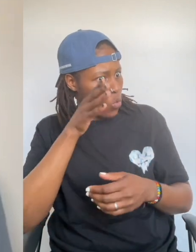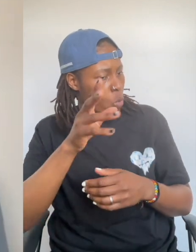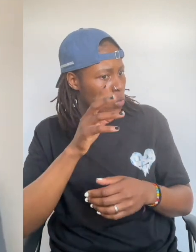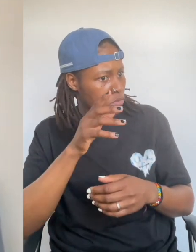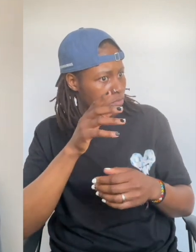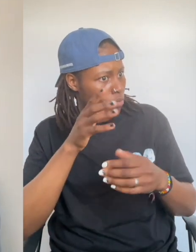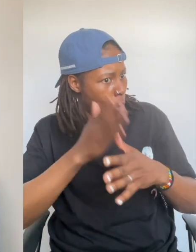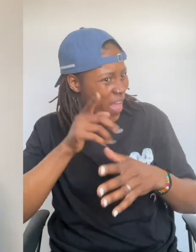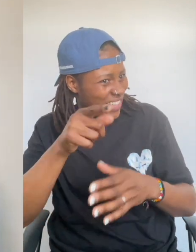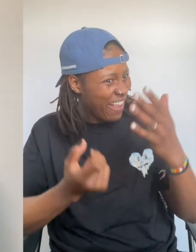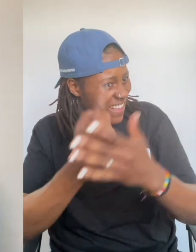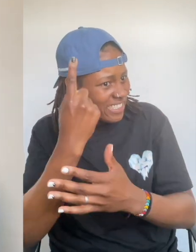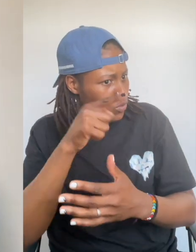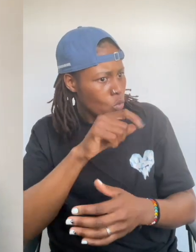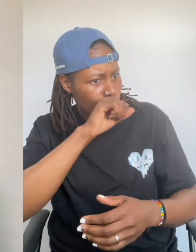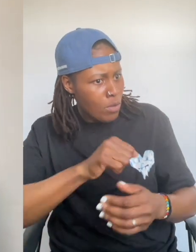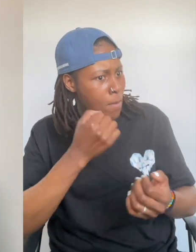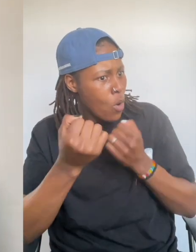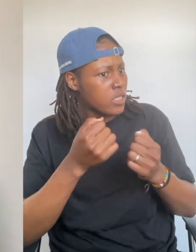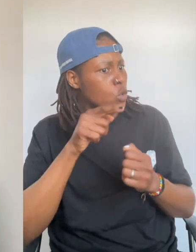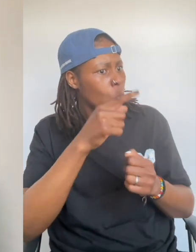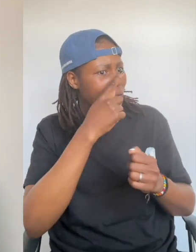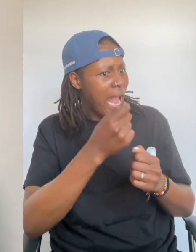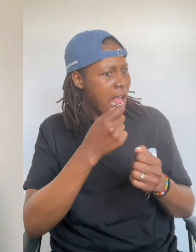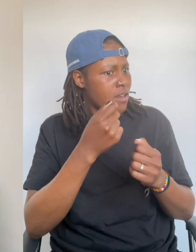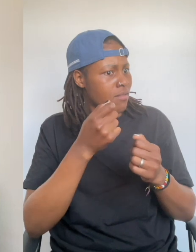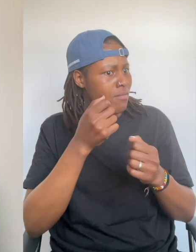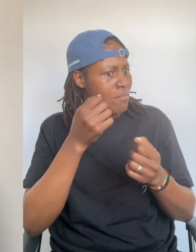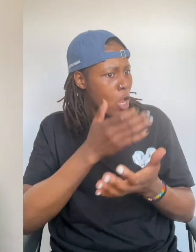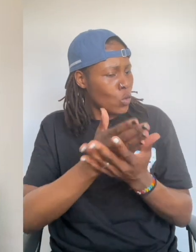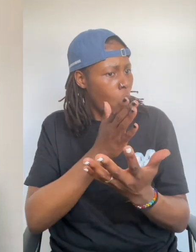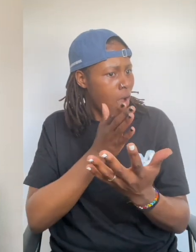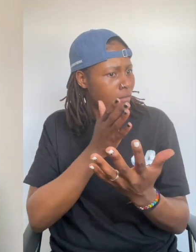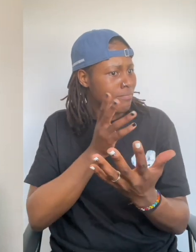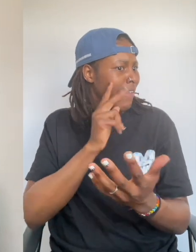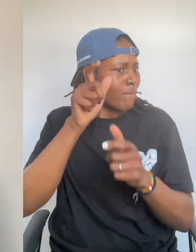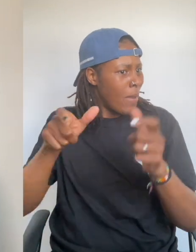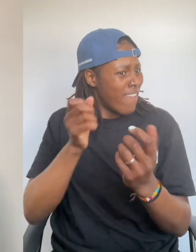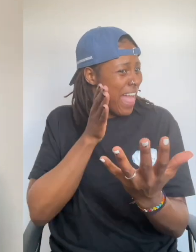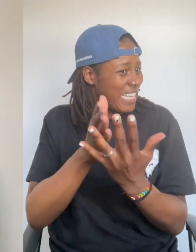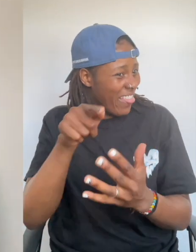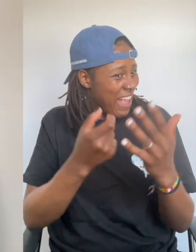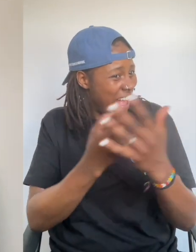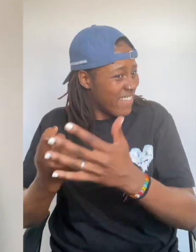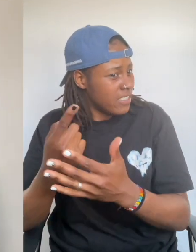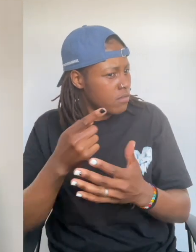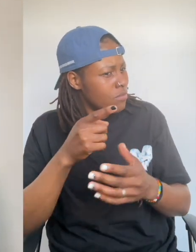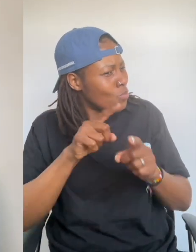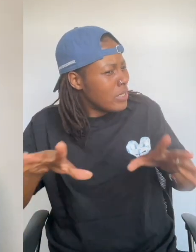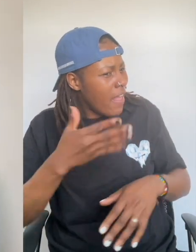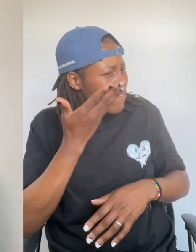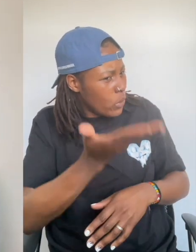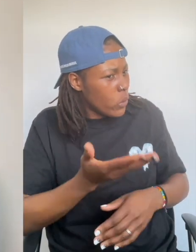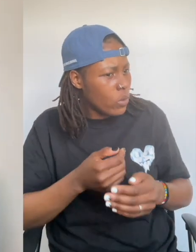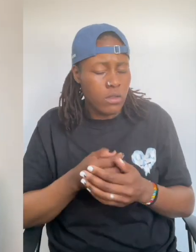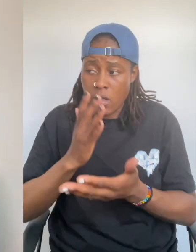fans who are watching who Yeah. don't have the same experience as everyone else, I suppose. How has that been? Mhm. That has been incredible. Do you know what I mean?